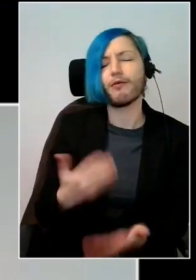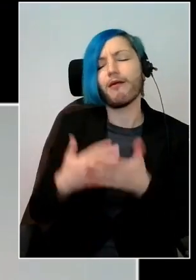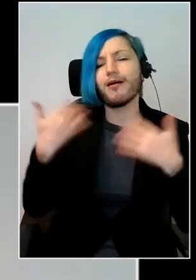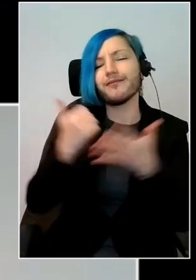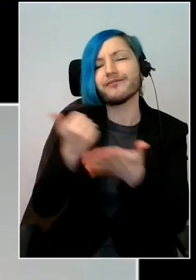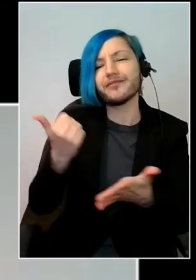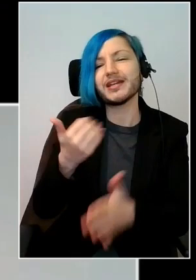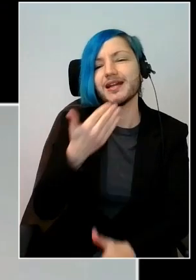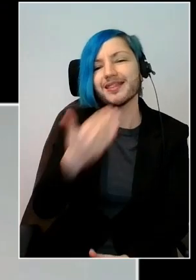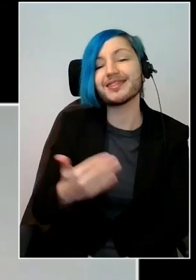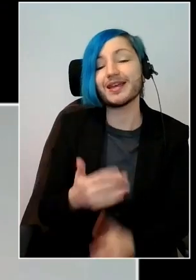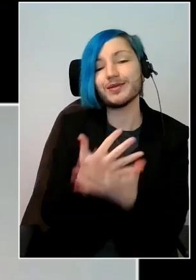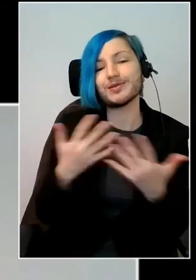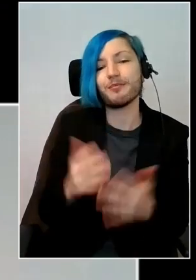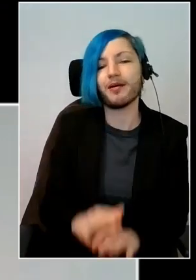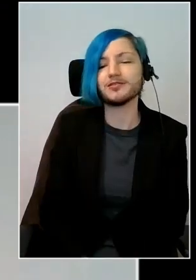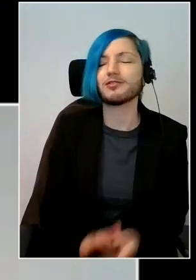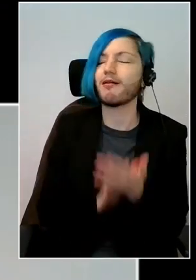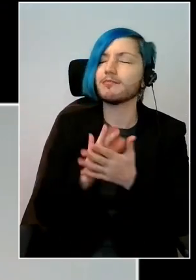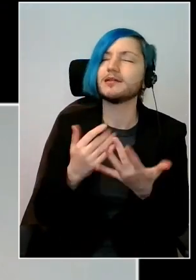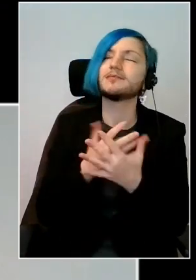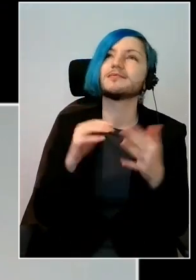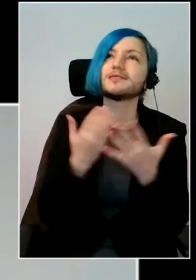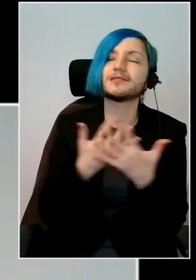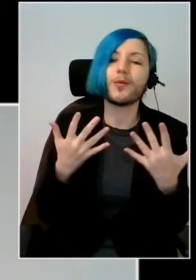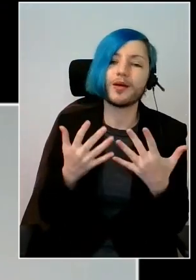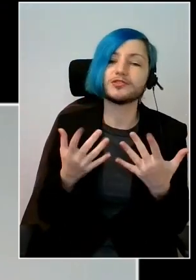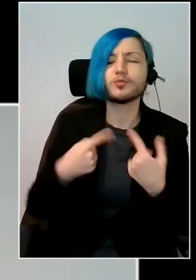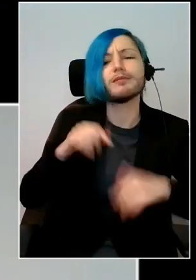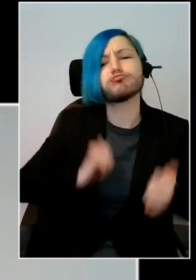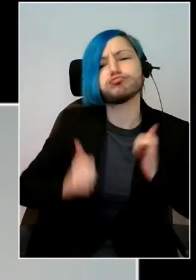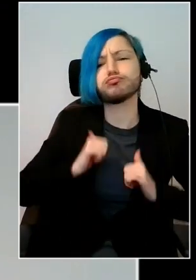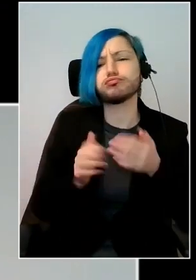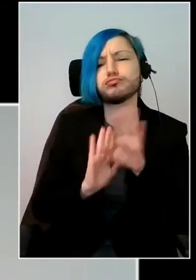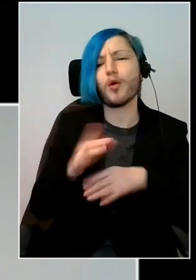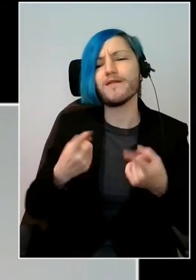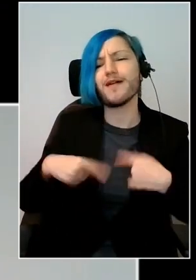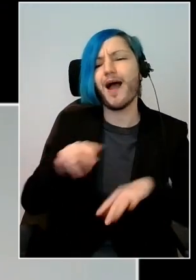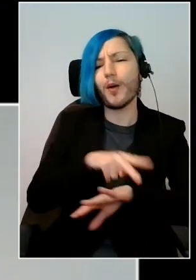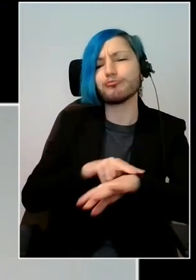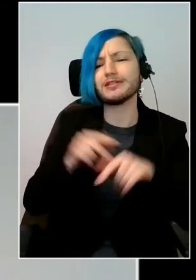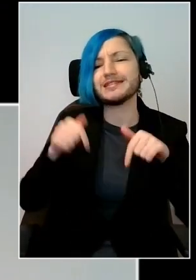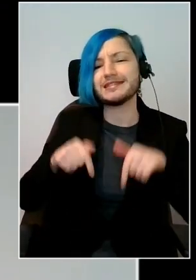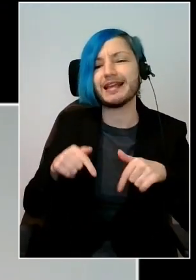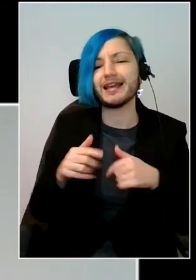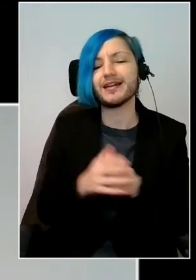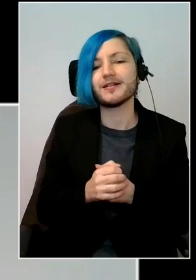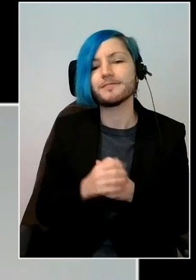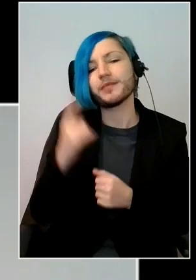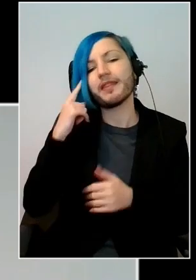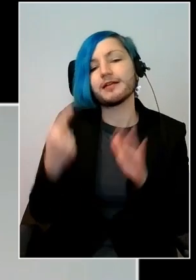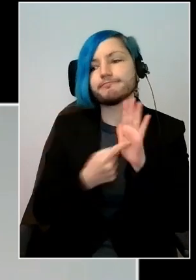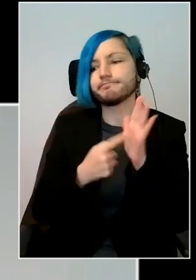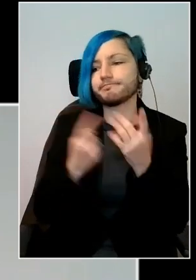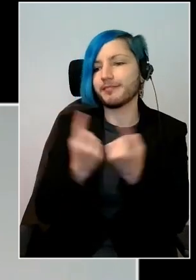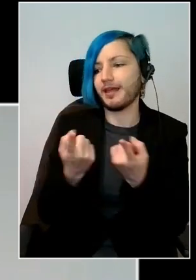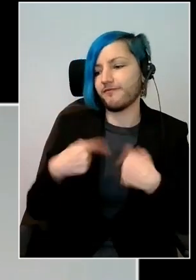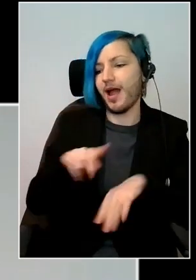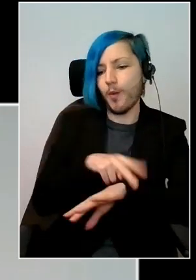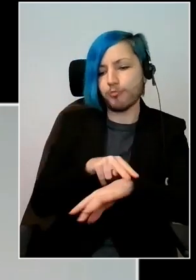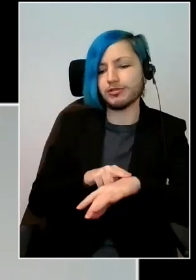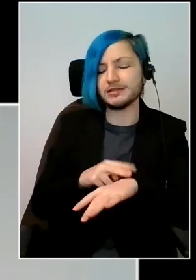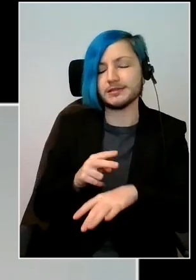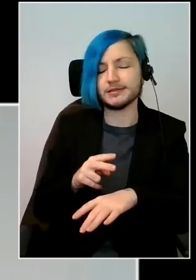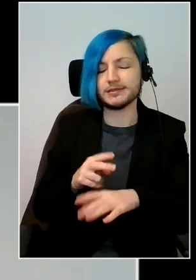much. This means a lot to Northumbria Water. We're all very proud of our apprentices that we have here. And I think the key thing for the apprentices, I was thinking about this,